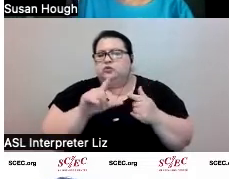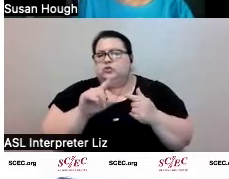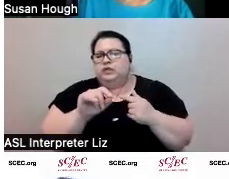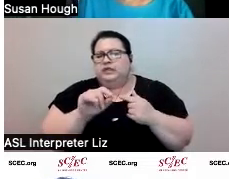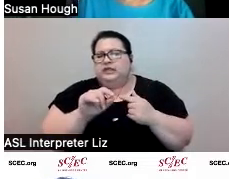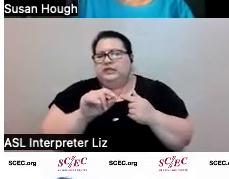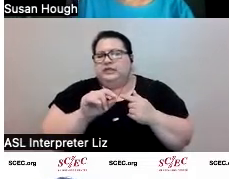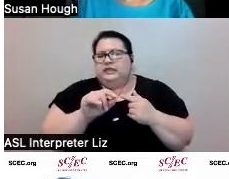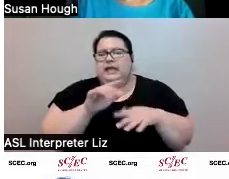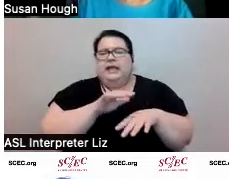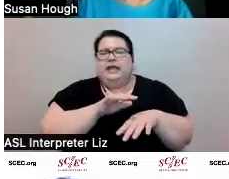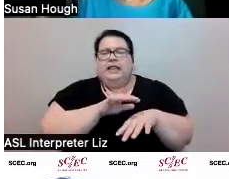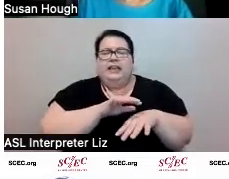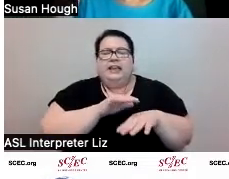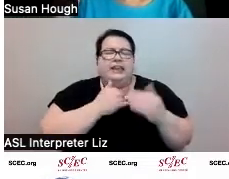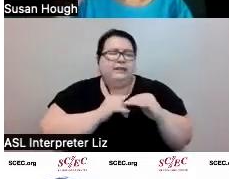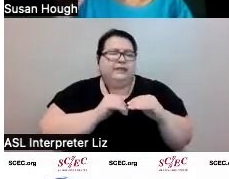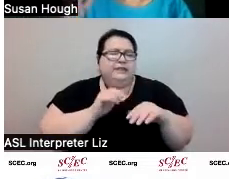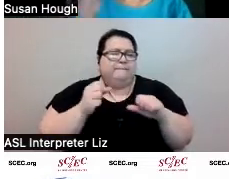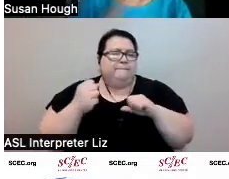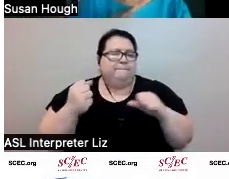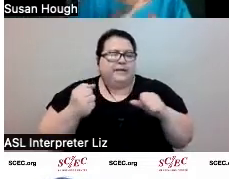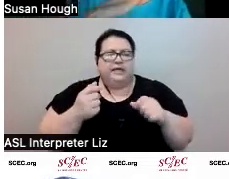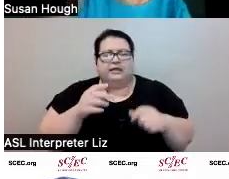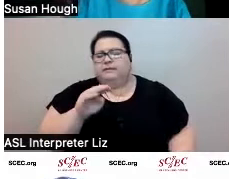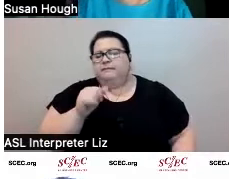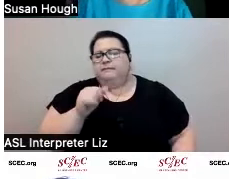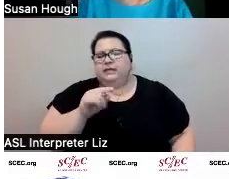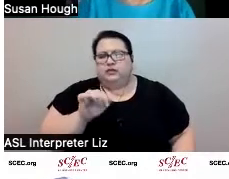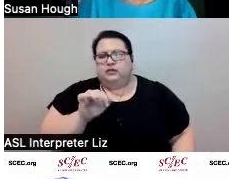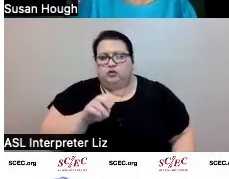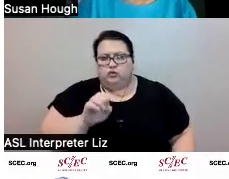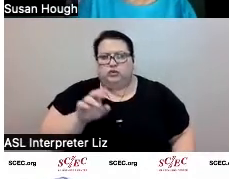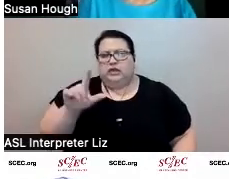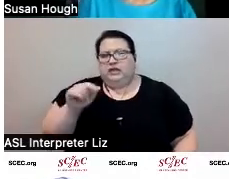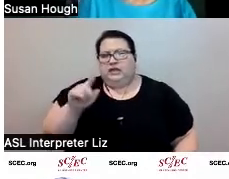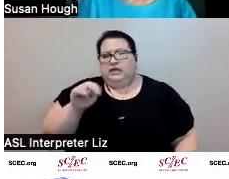that limits the magnitude. The landers blasted through, it ignored the